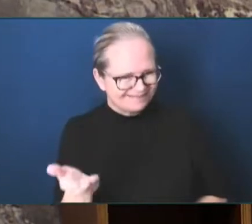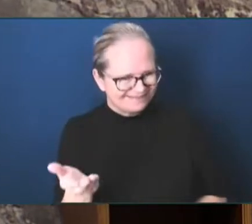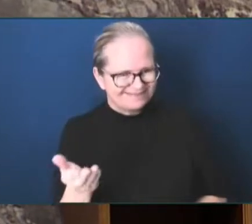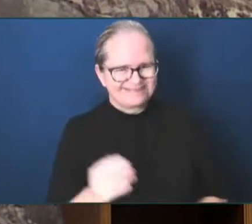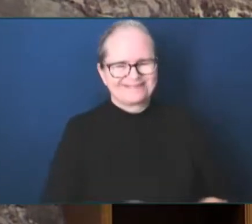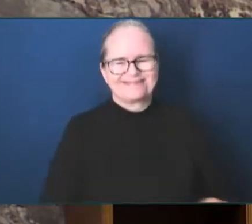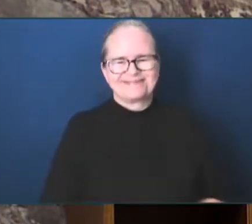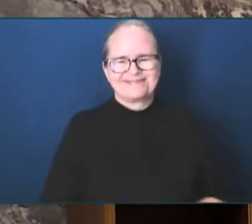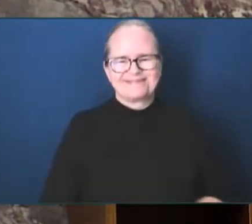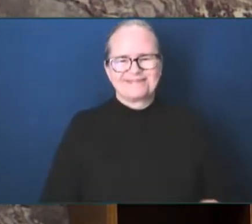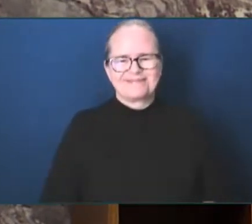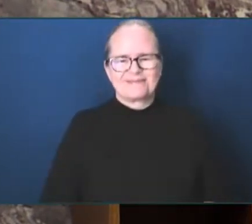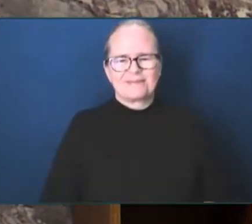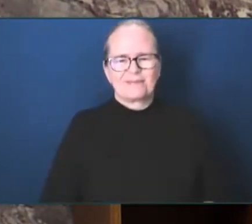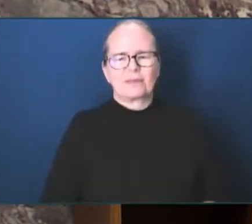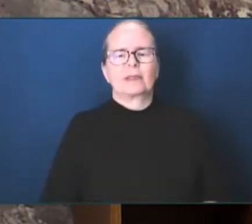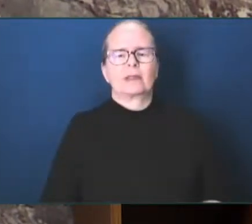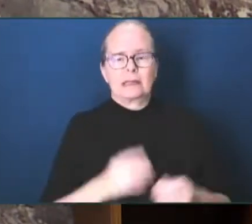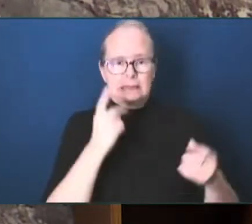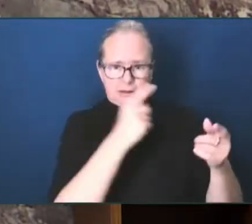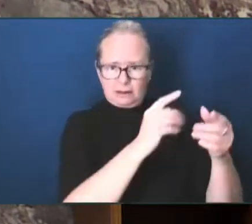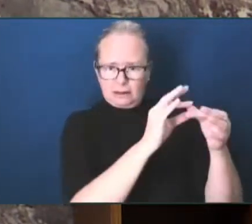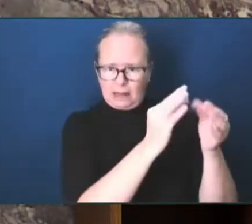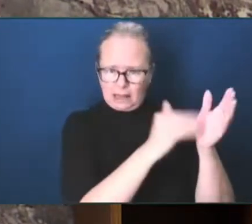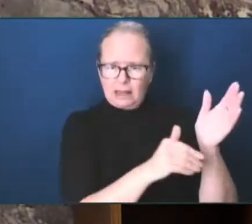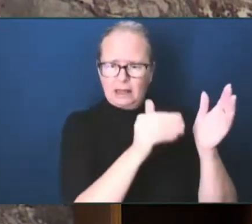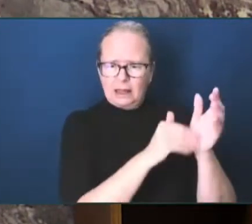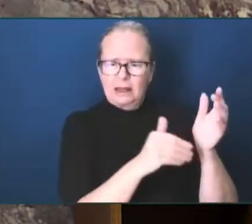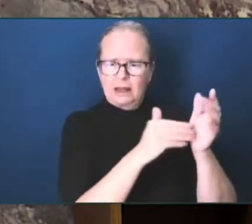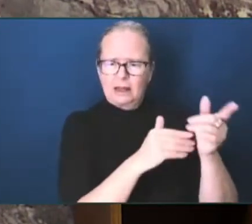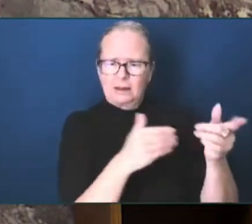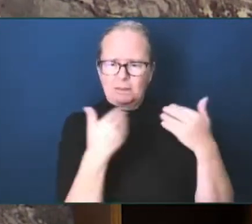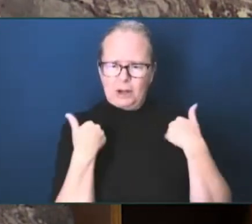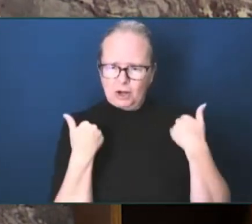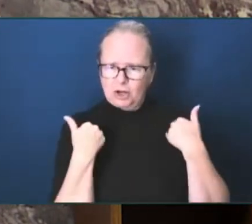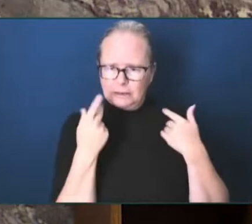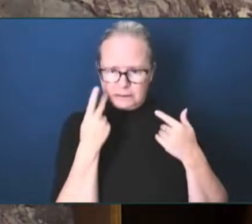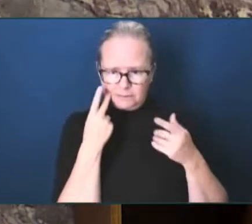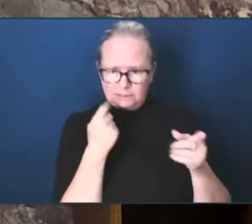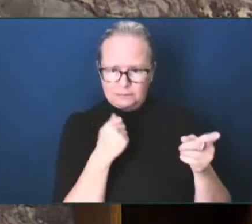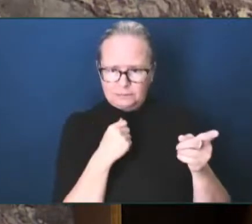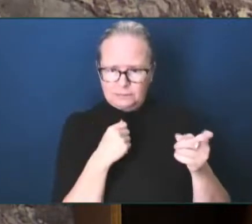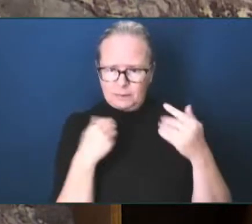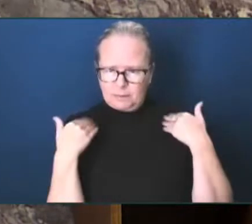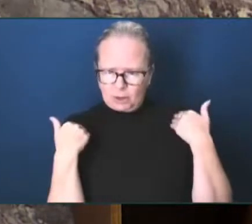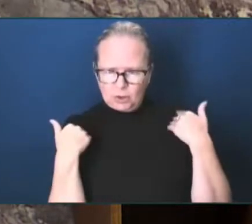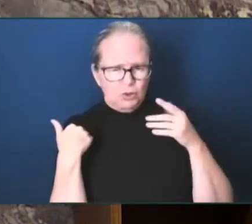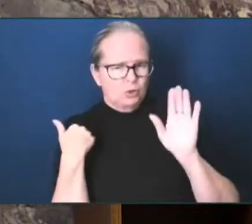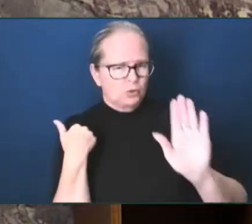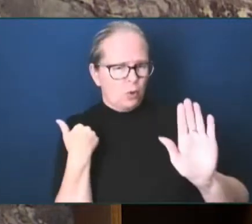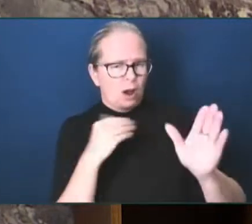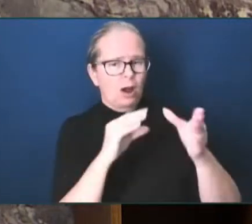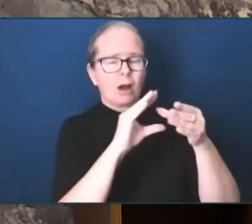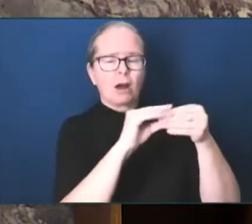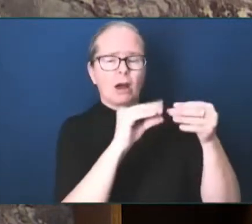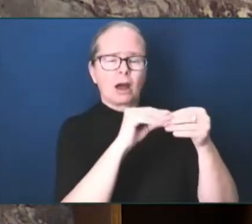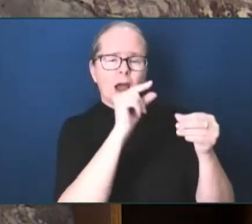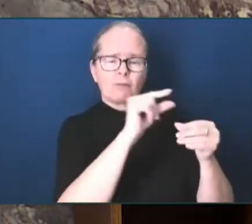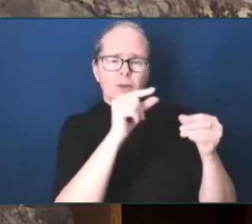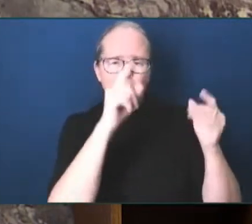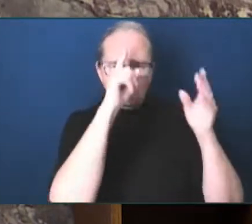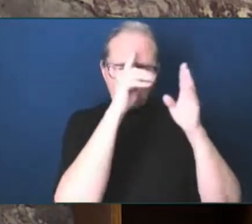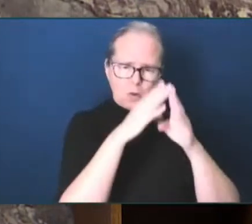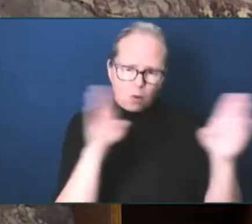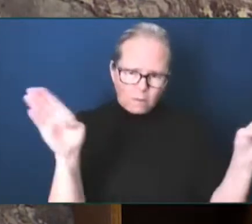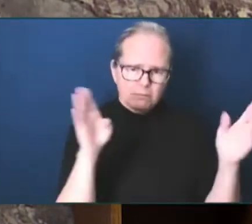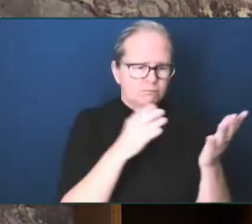that she and her government have left all the options on the table. It sure doesn't feel that